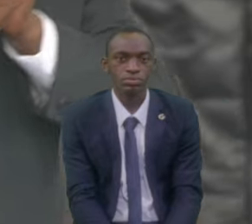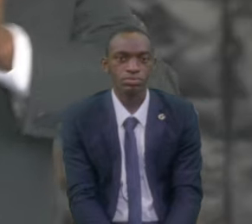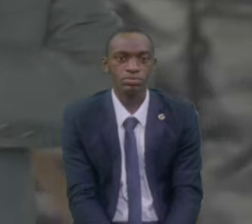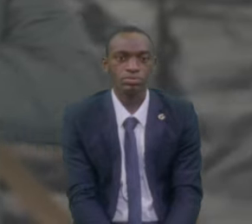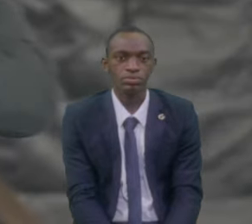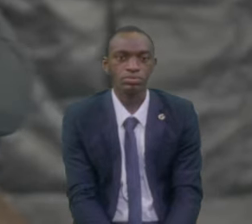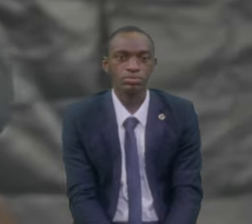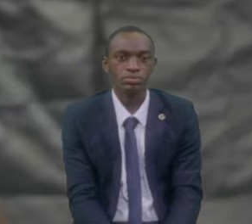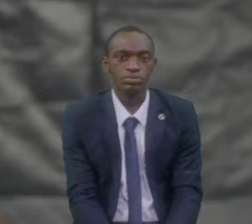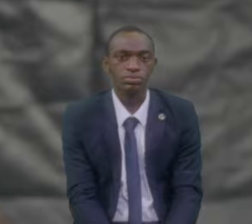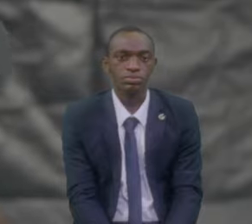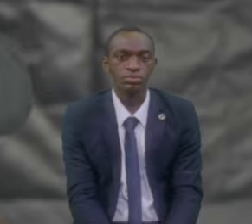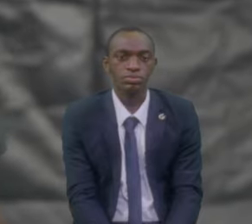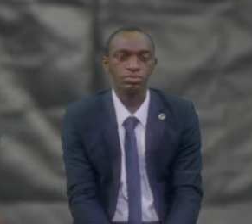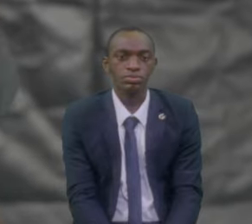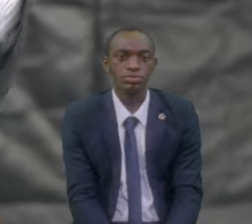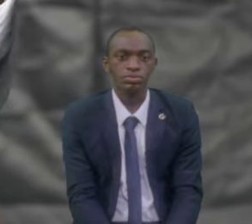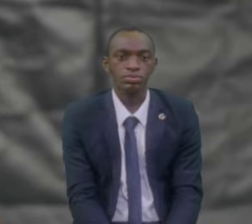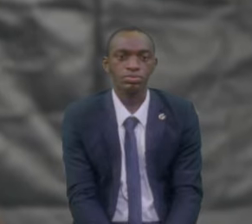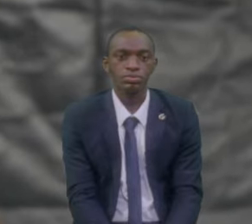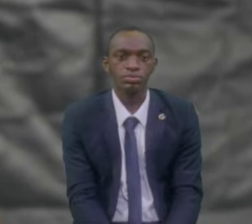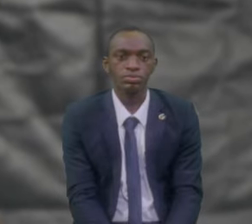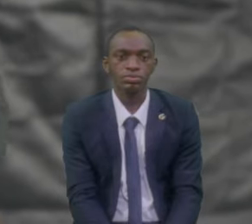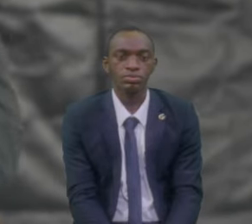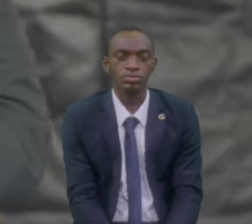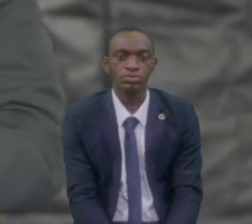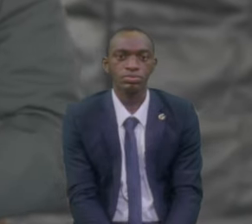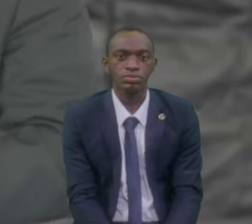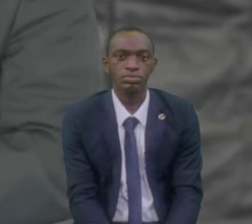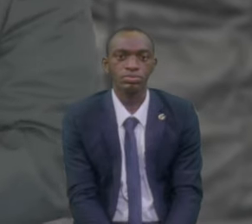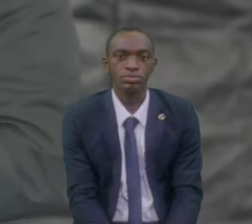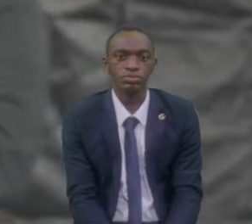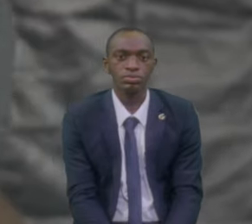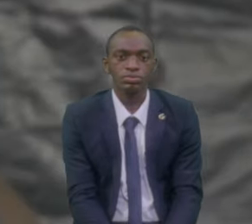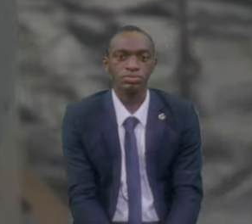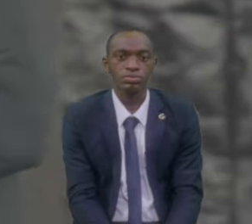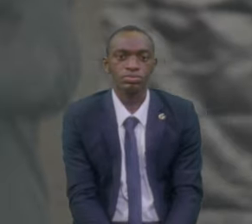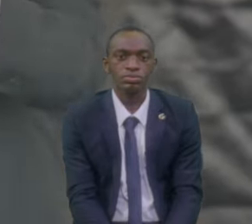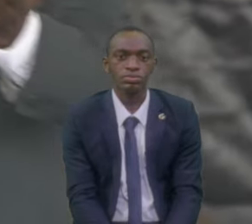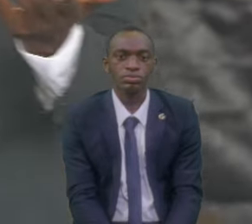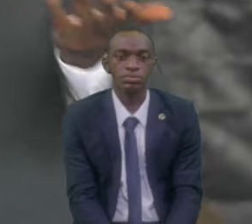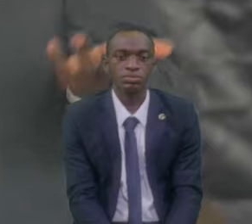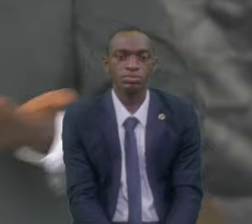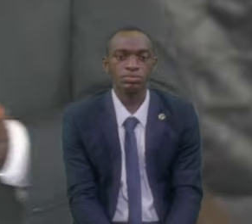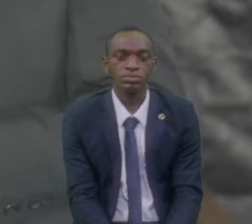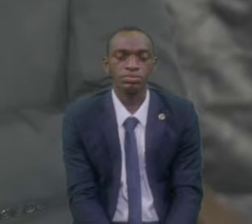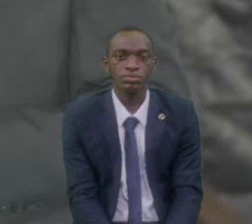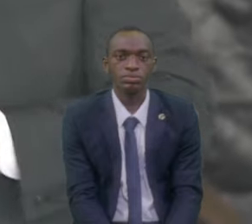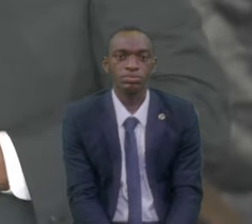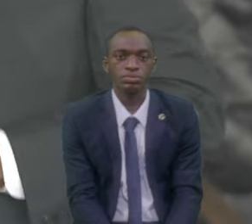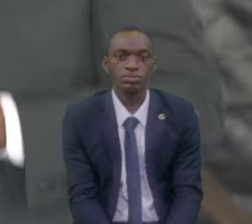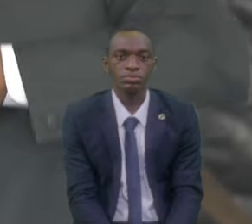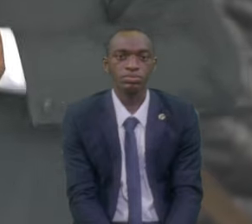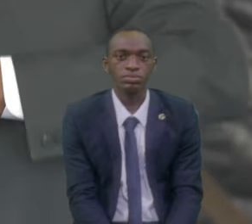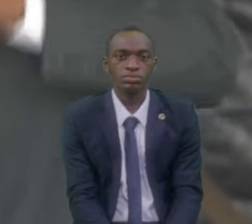Moses will not say that. And a true minister, after all, a true minister should be saved. A true minister shall be